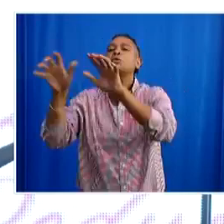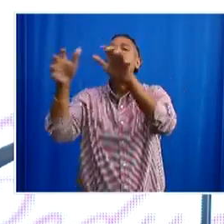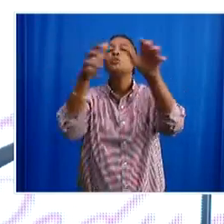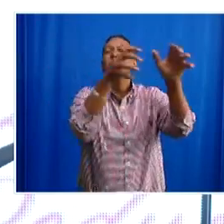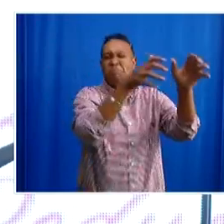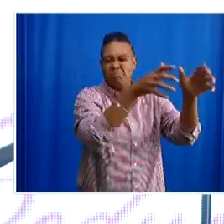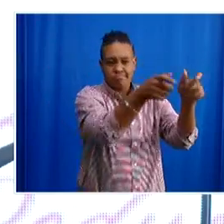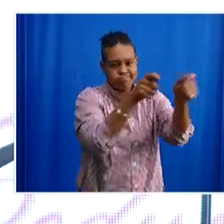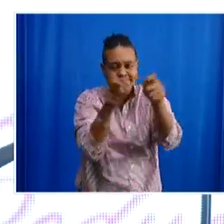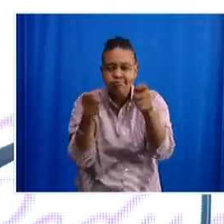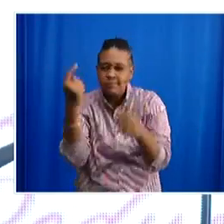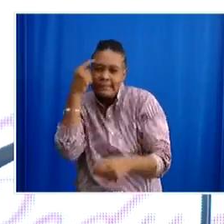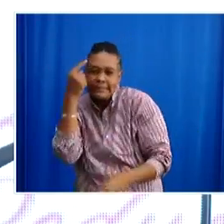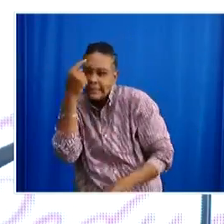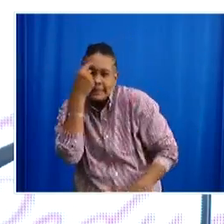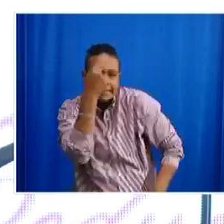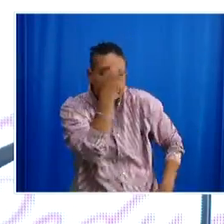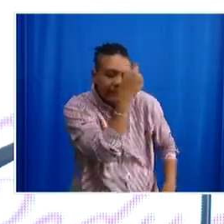So the